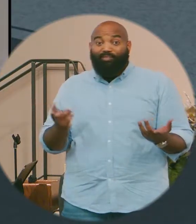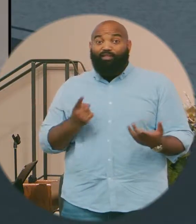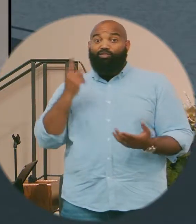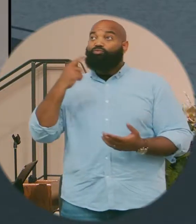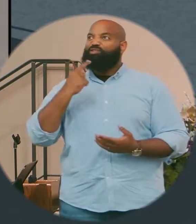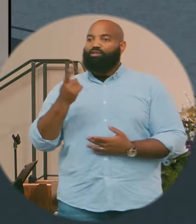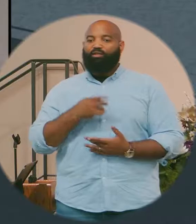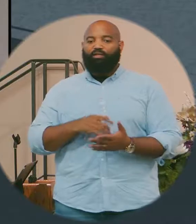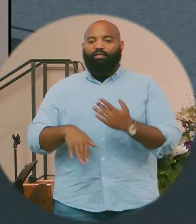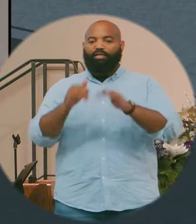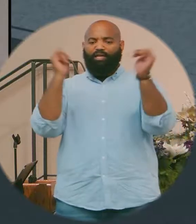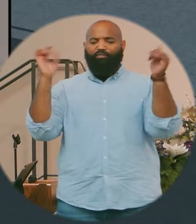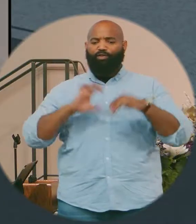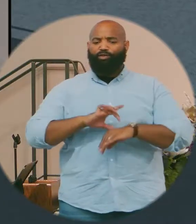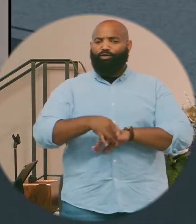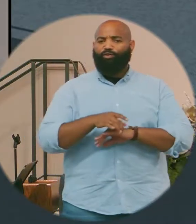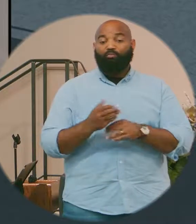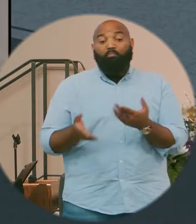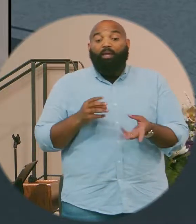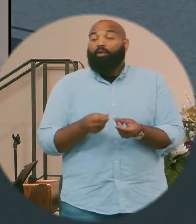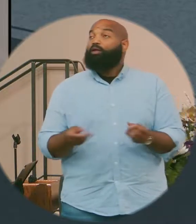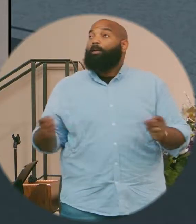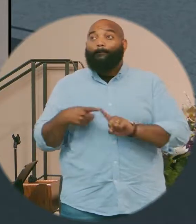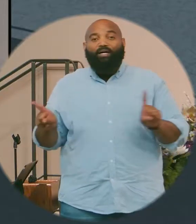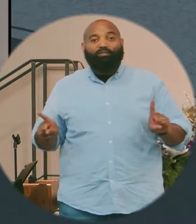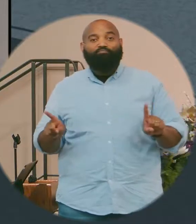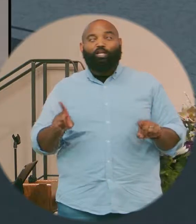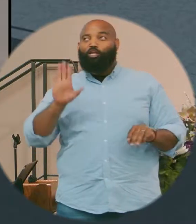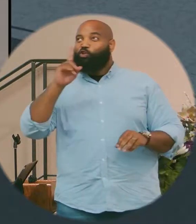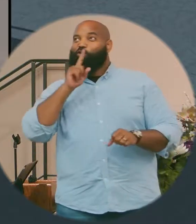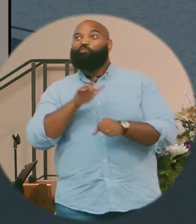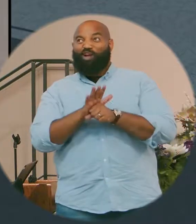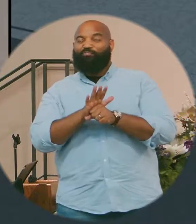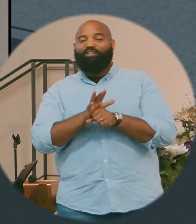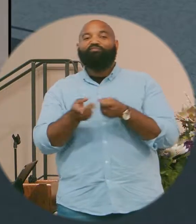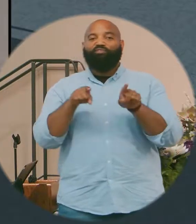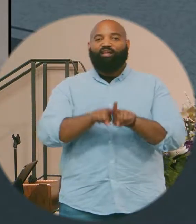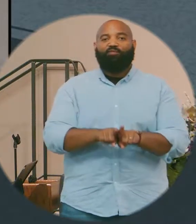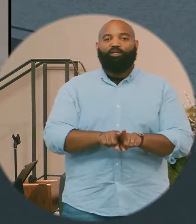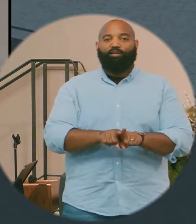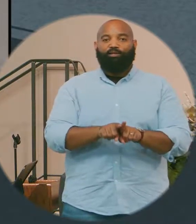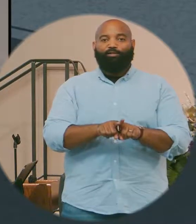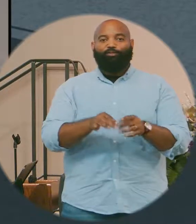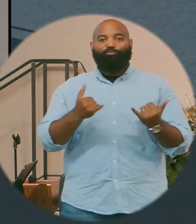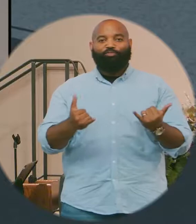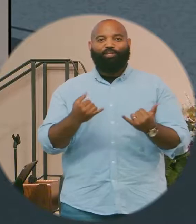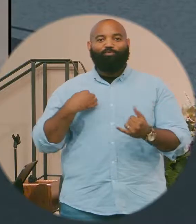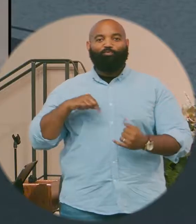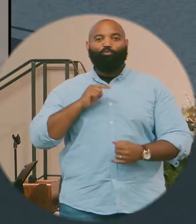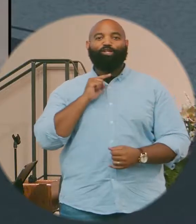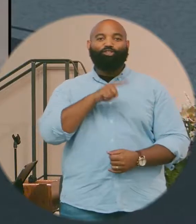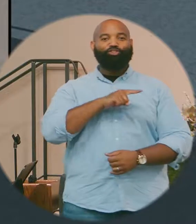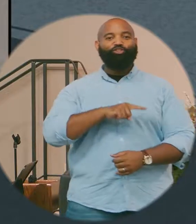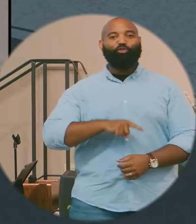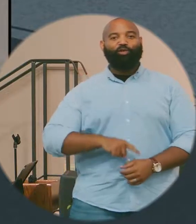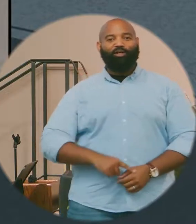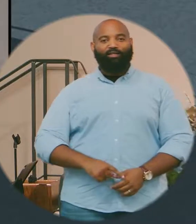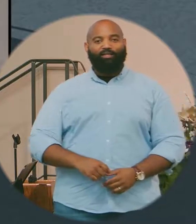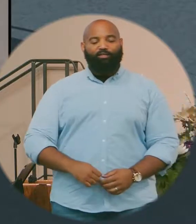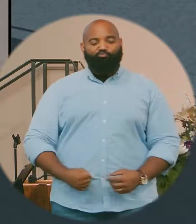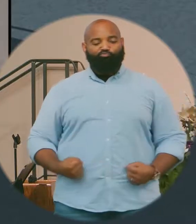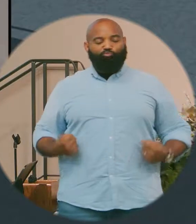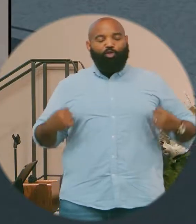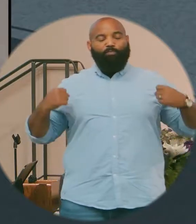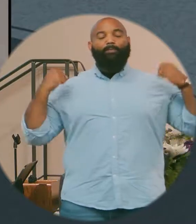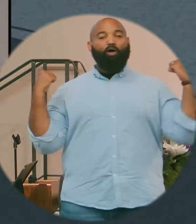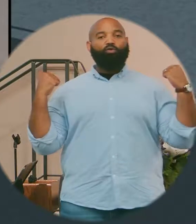shall pass away, but it's your word that shall remain. And so we're standing flat-footed with our heads up now. They were hung down this